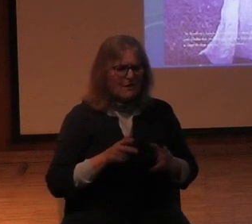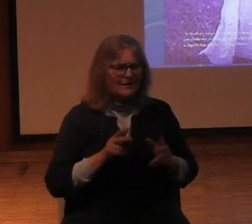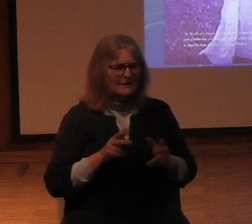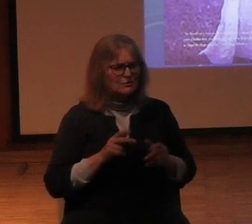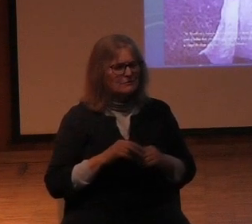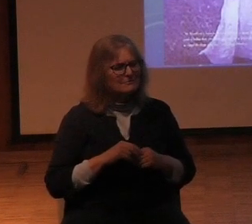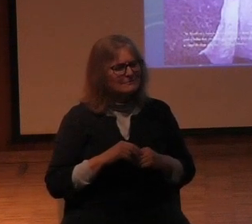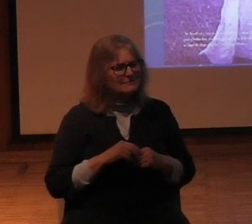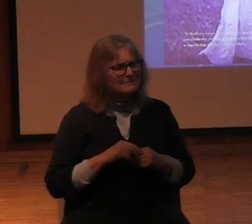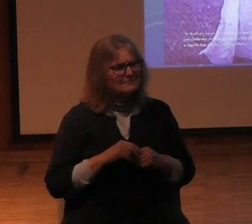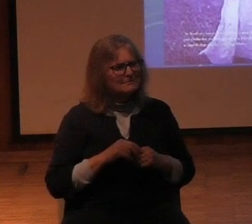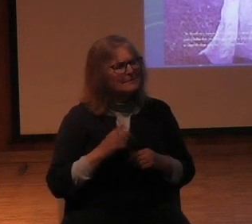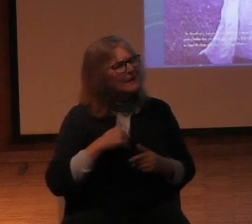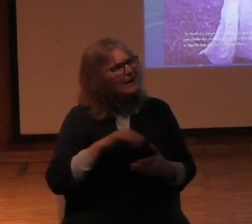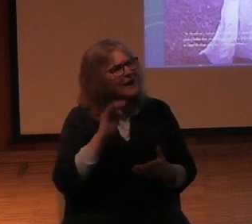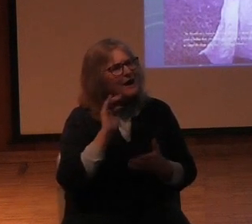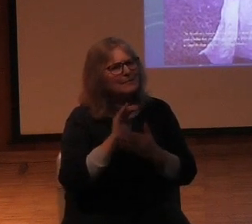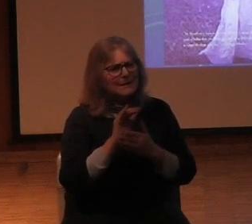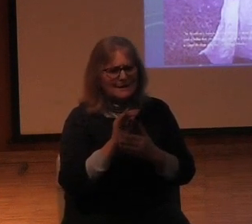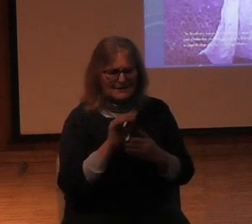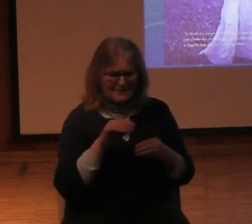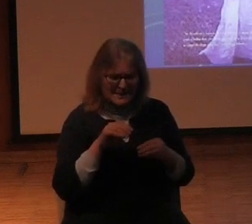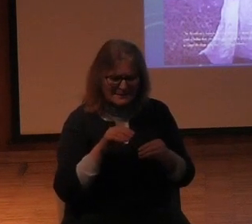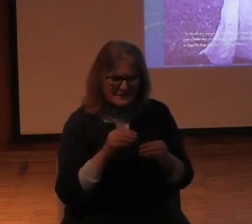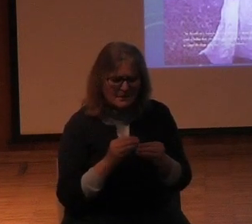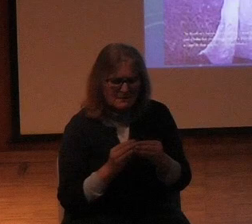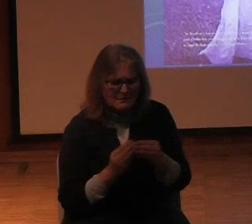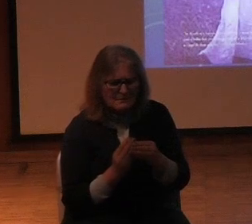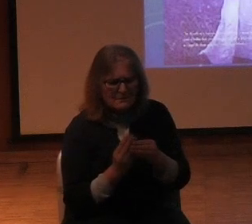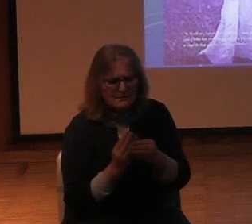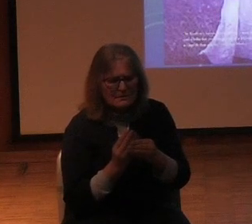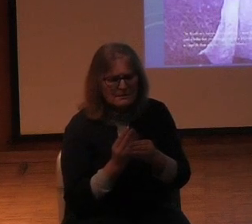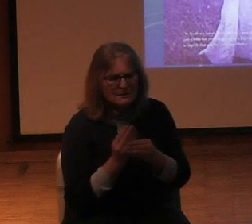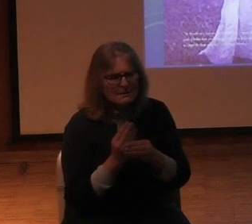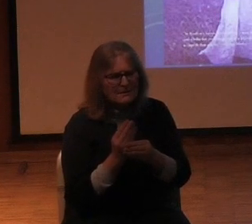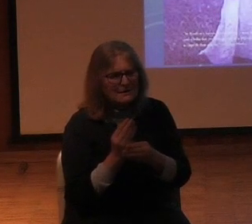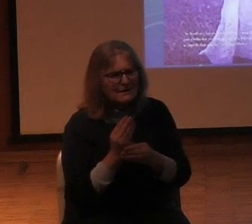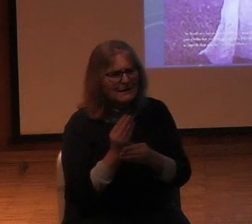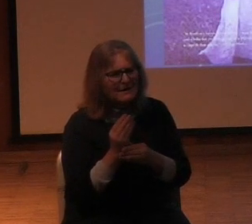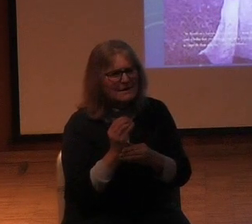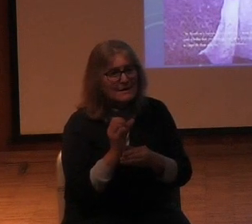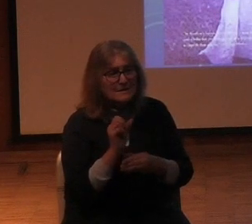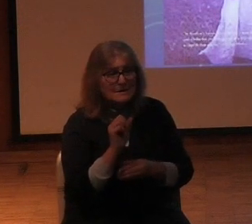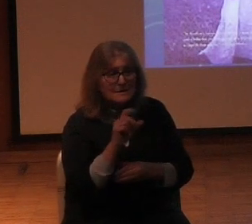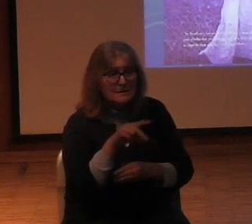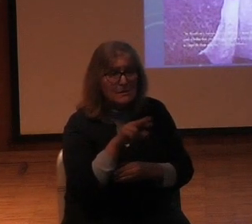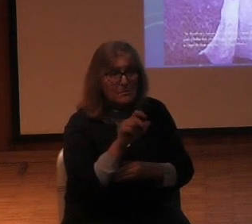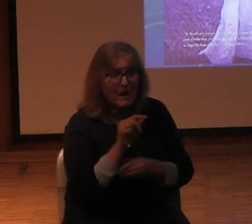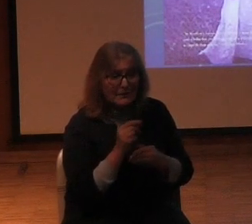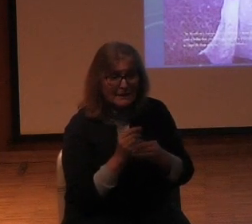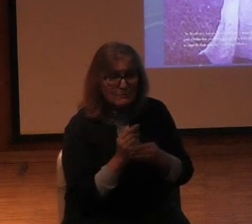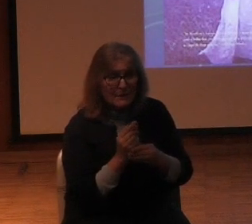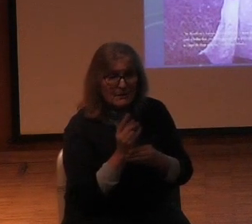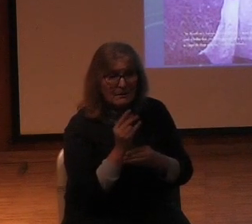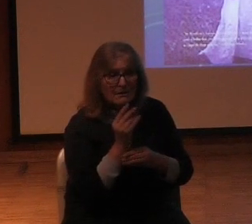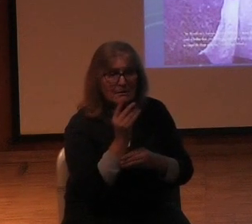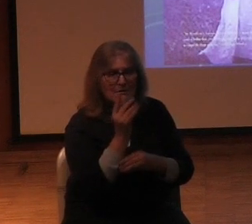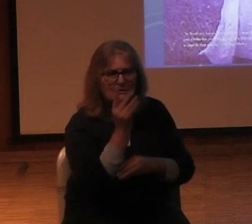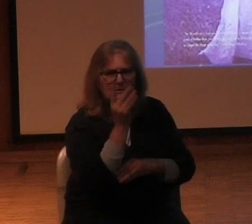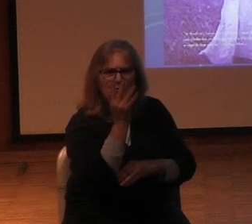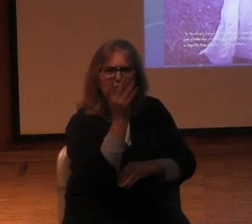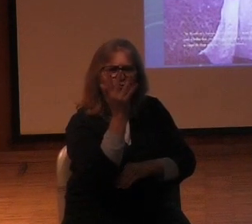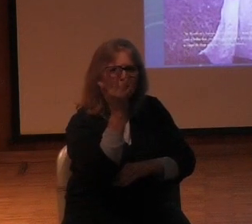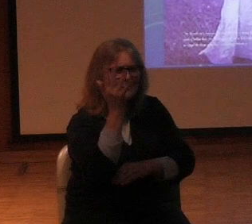And I believe that seeds grow into sprouts, and sprouts grow into trees.